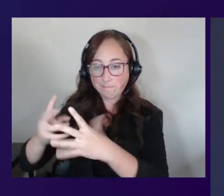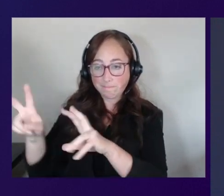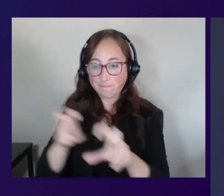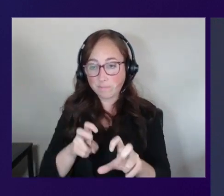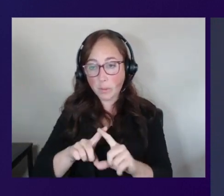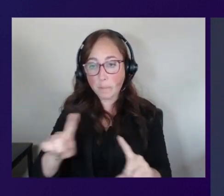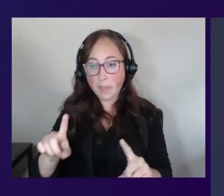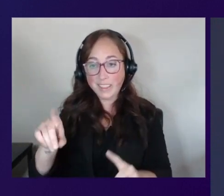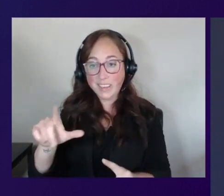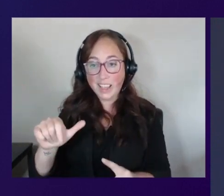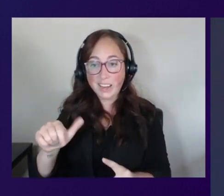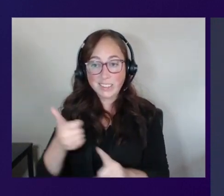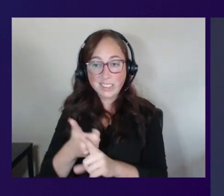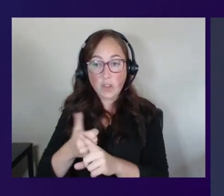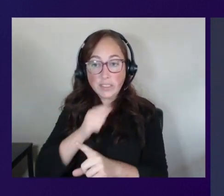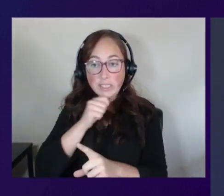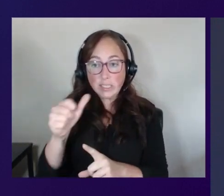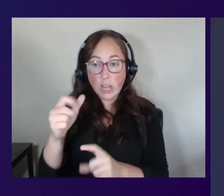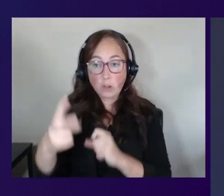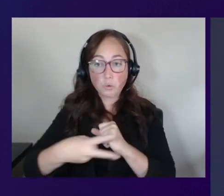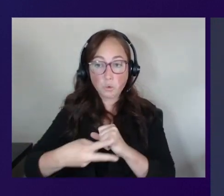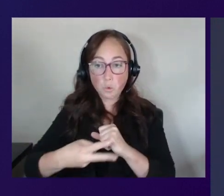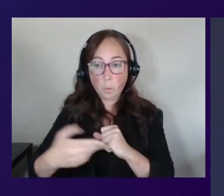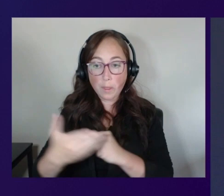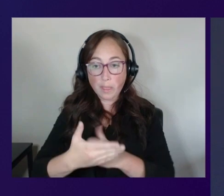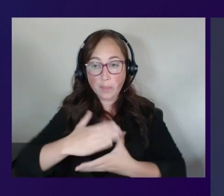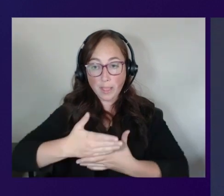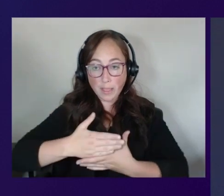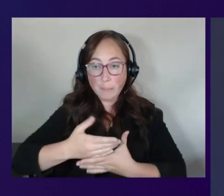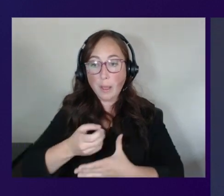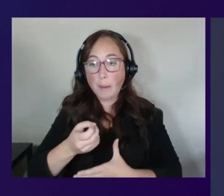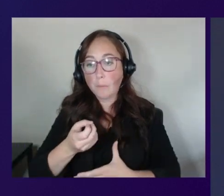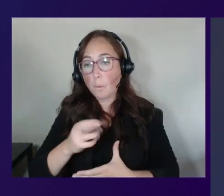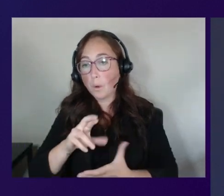in memory on that laptop or that tab. So there are